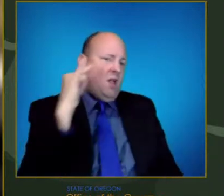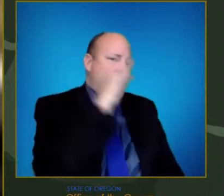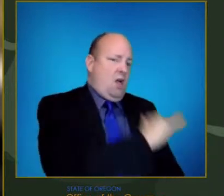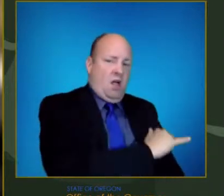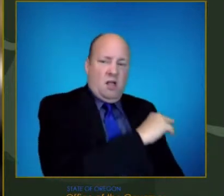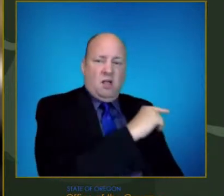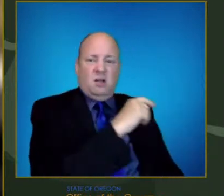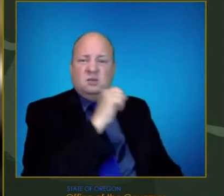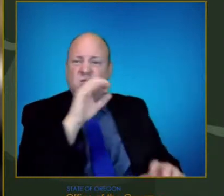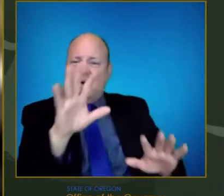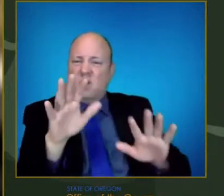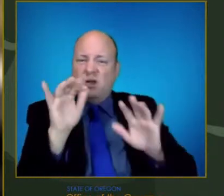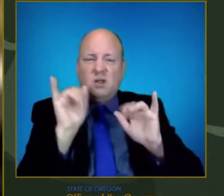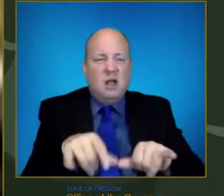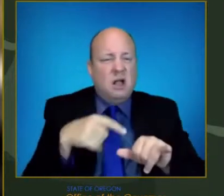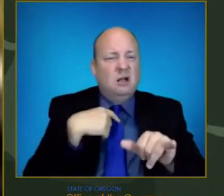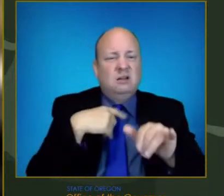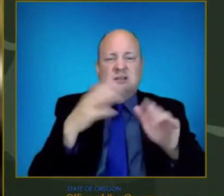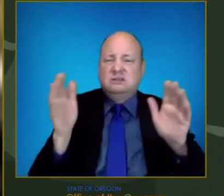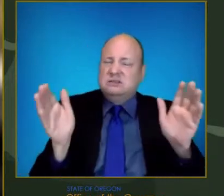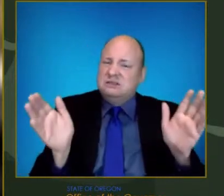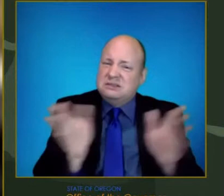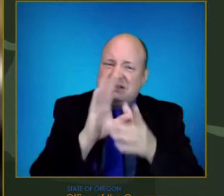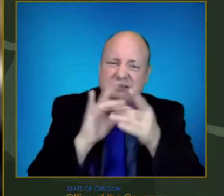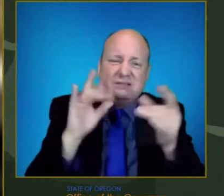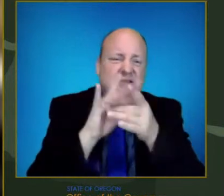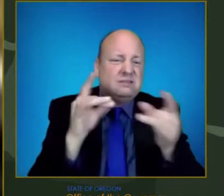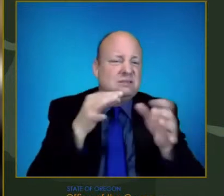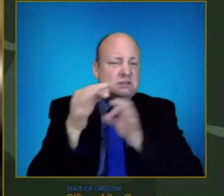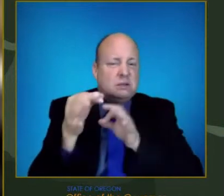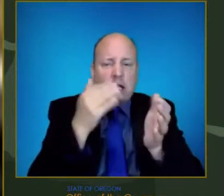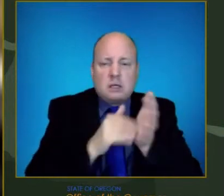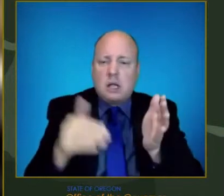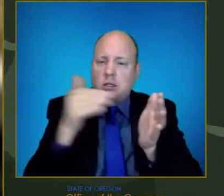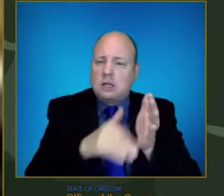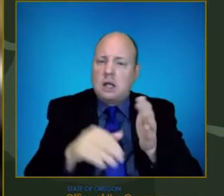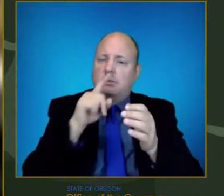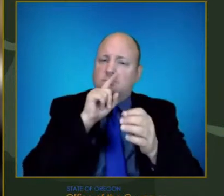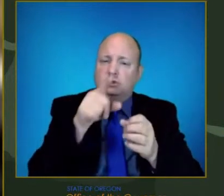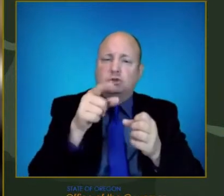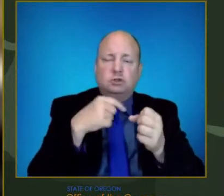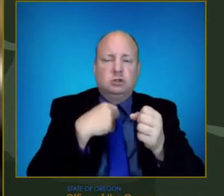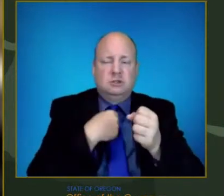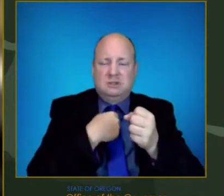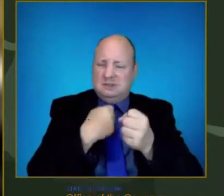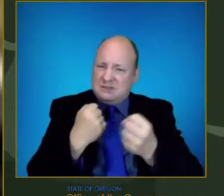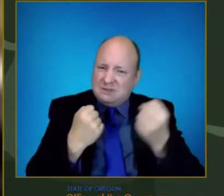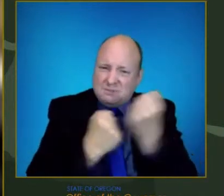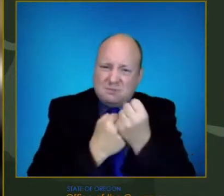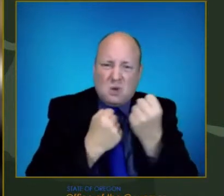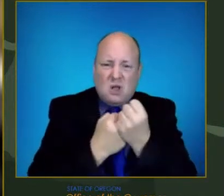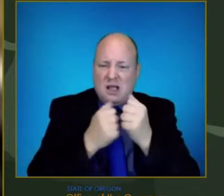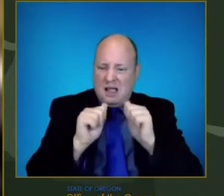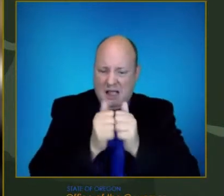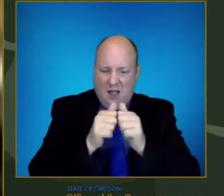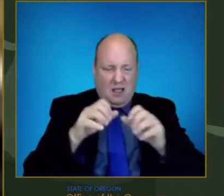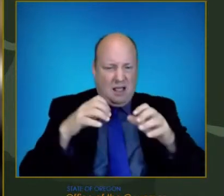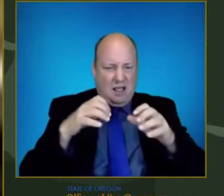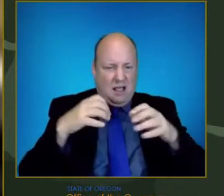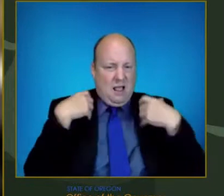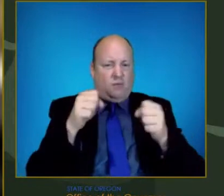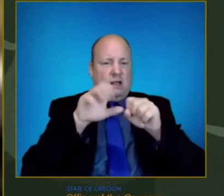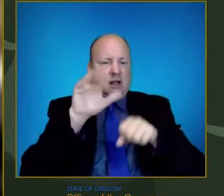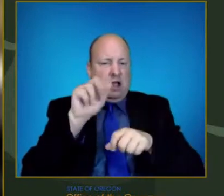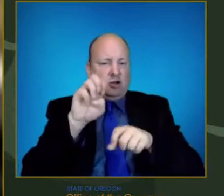reiterate the importance of supporting our healthcare system and everybody doing their part by getting vaccinated and wearing